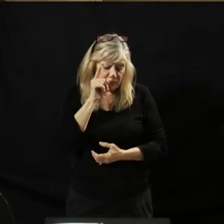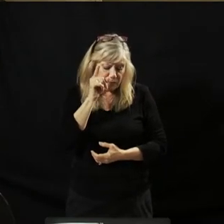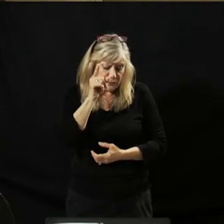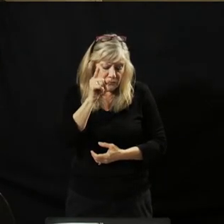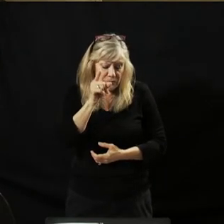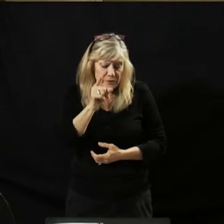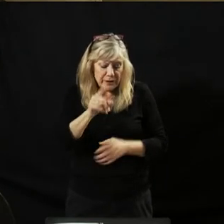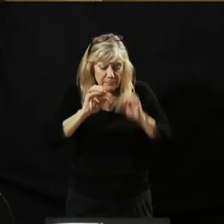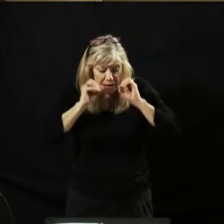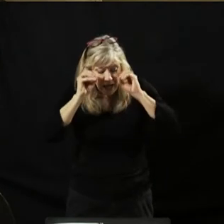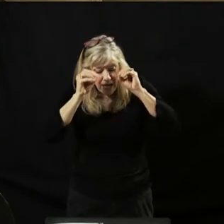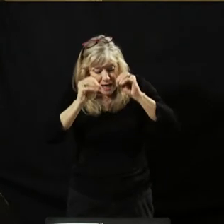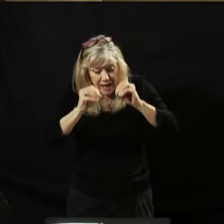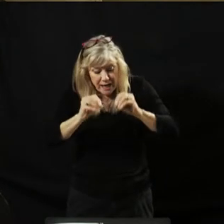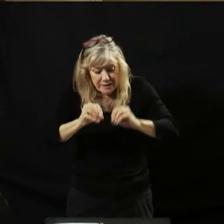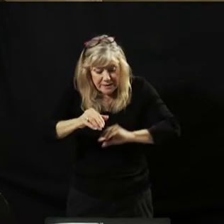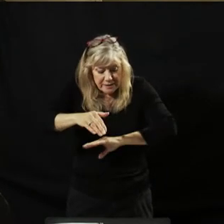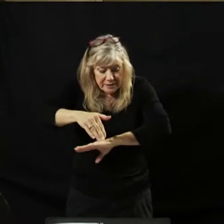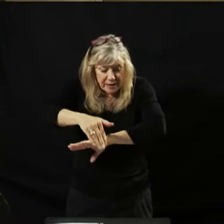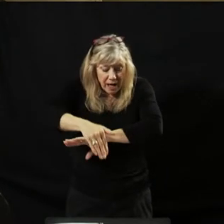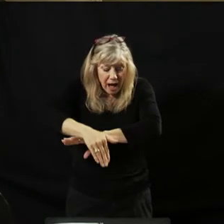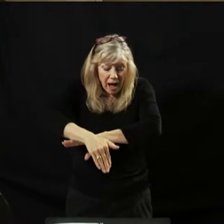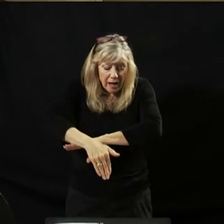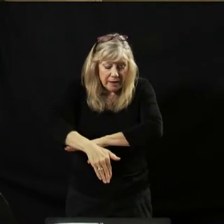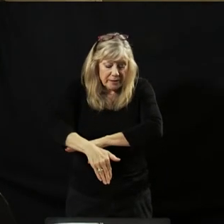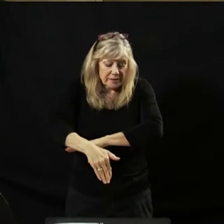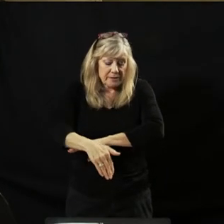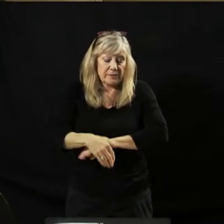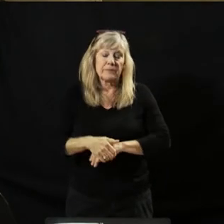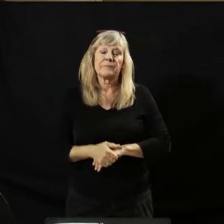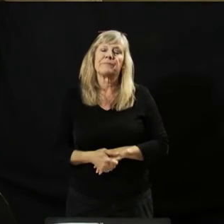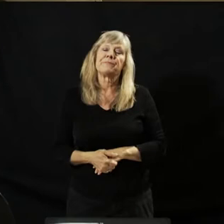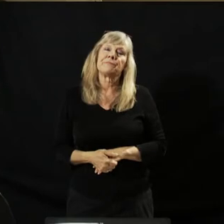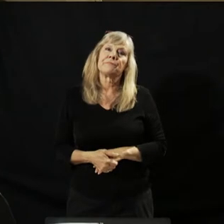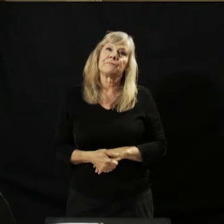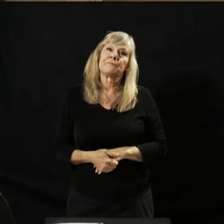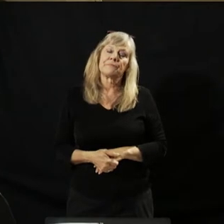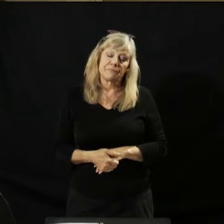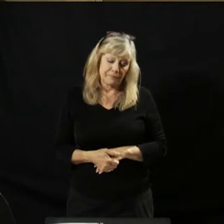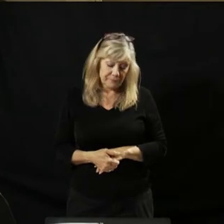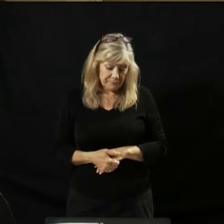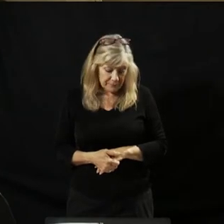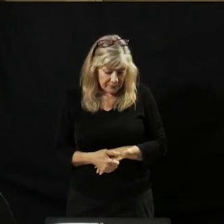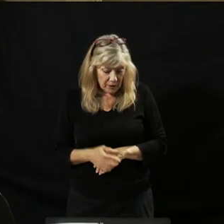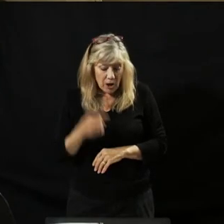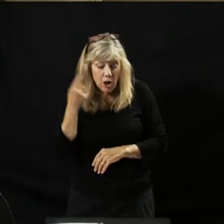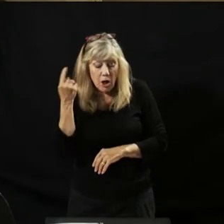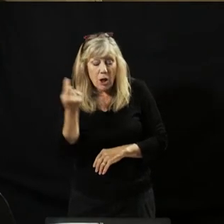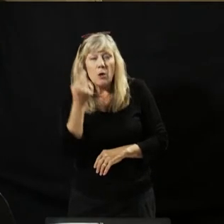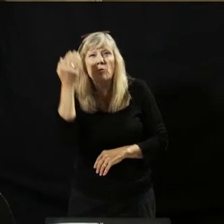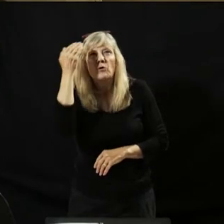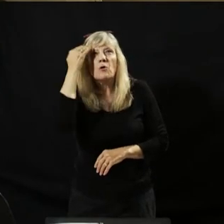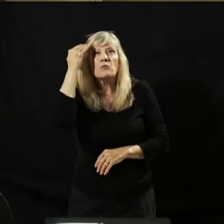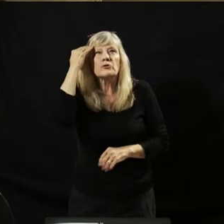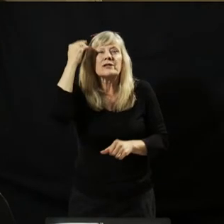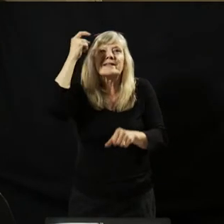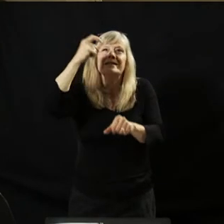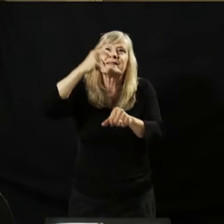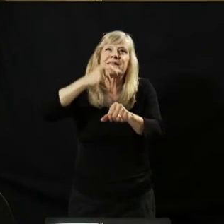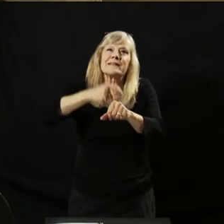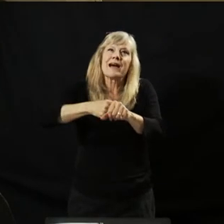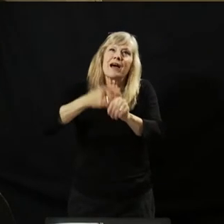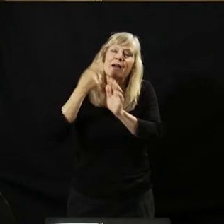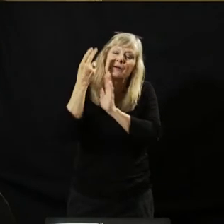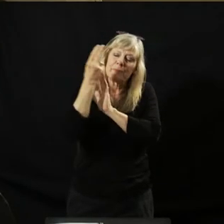Oh, truly blessed night, worthy alone to know the